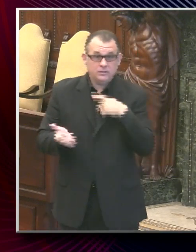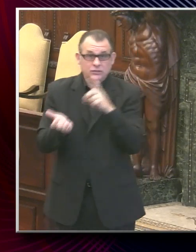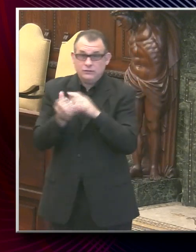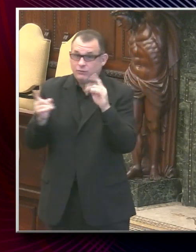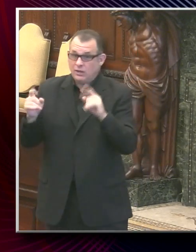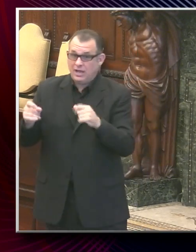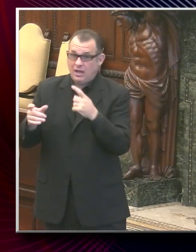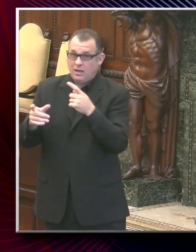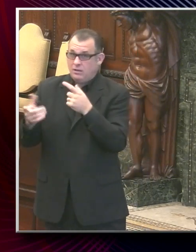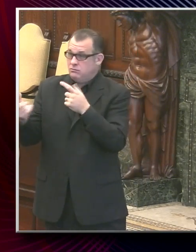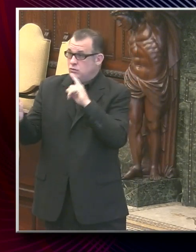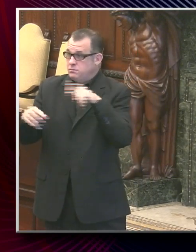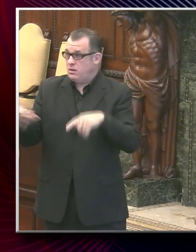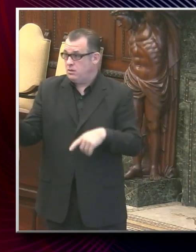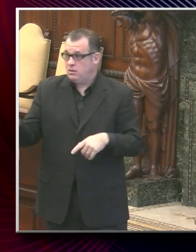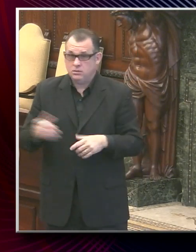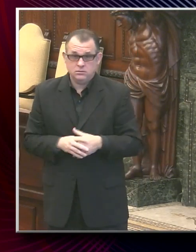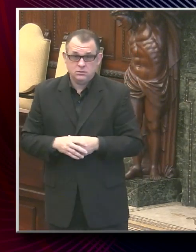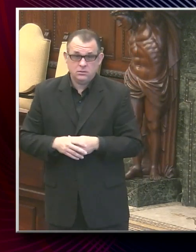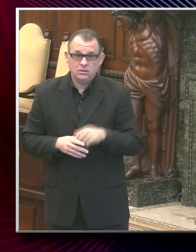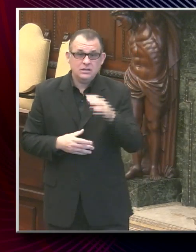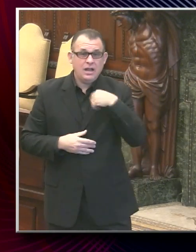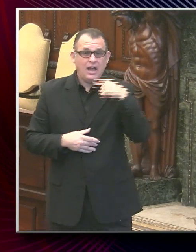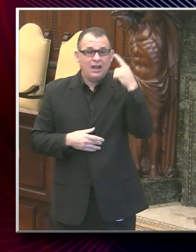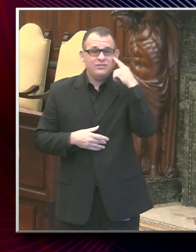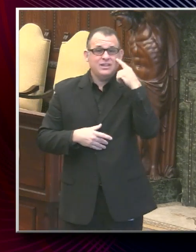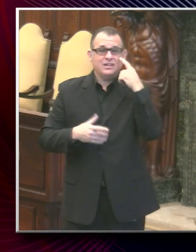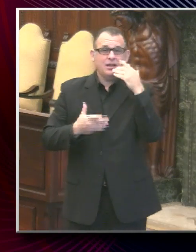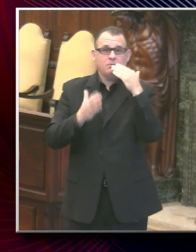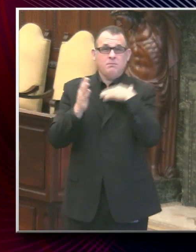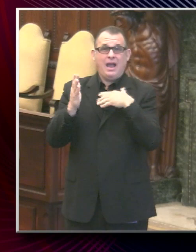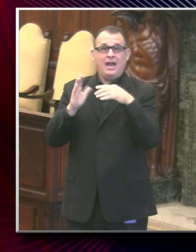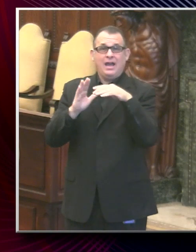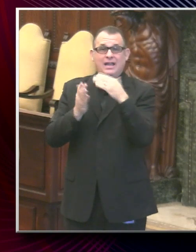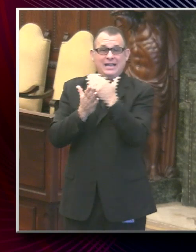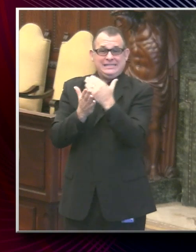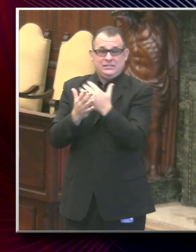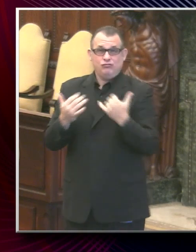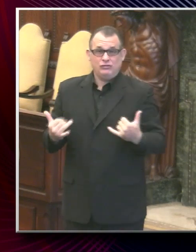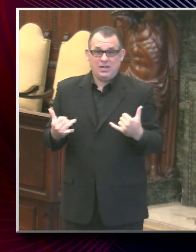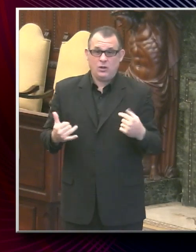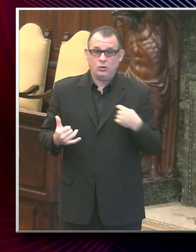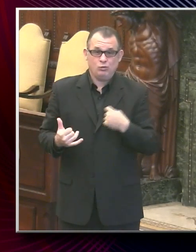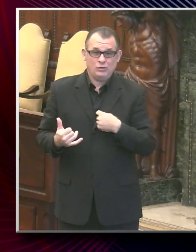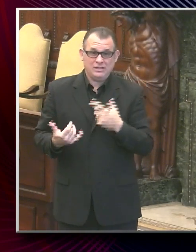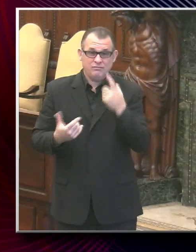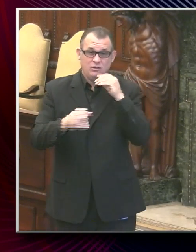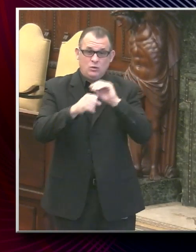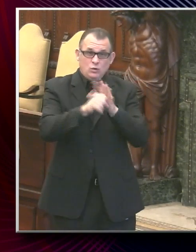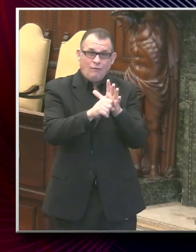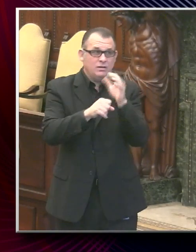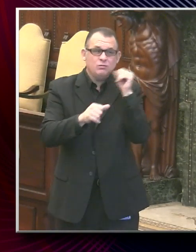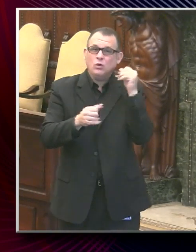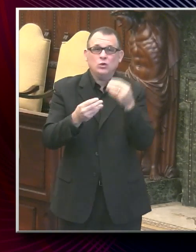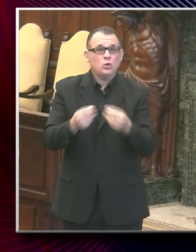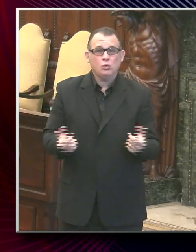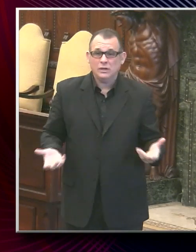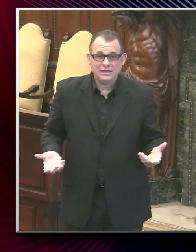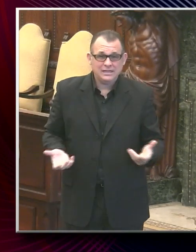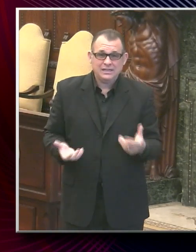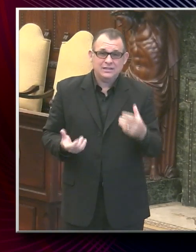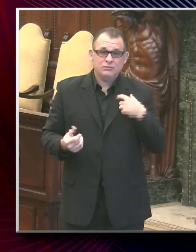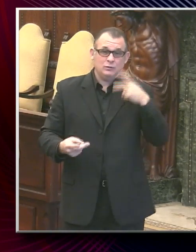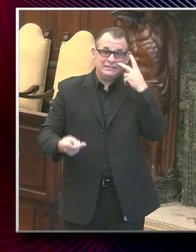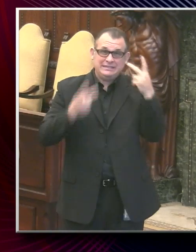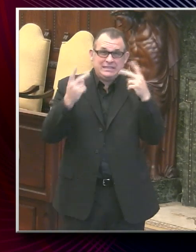I think that the bigger lesson right now is that we're going to have to live with this virus for a long time. It's not just going to go away. I think the states that opened